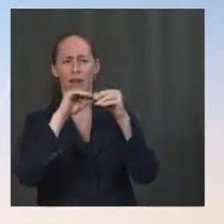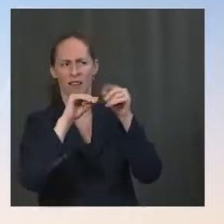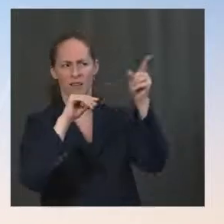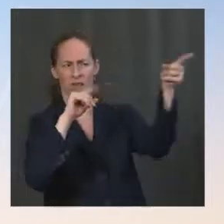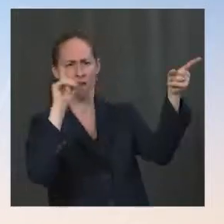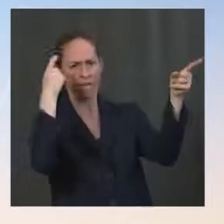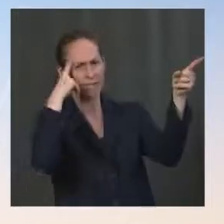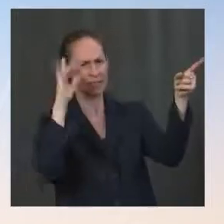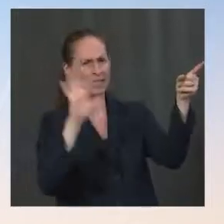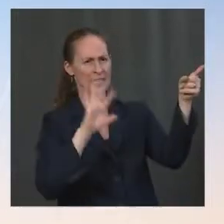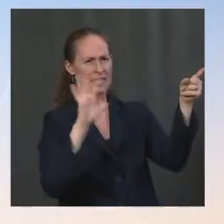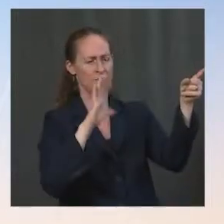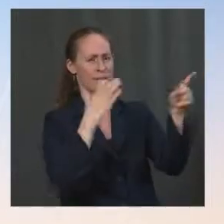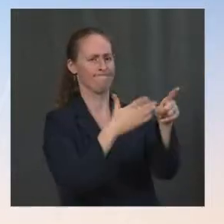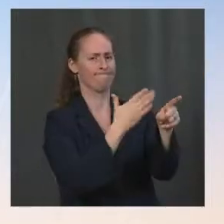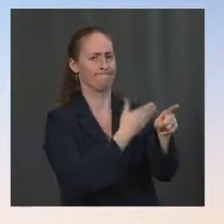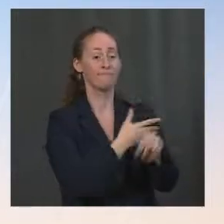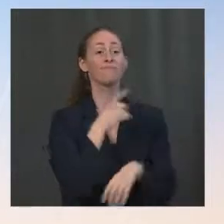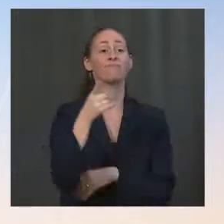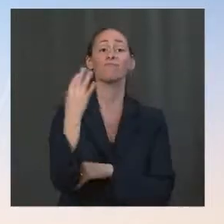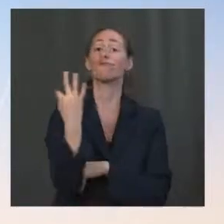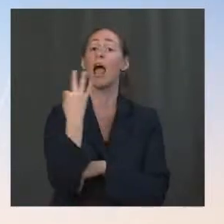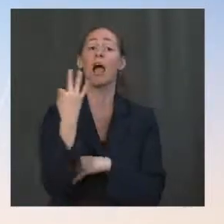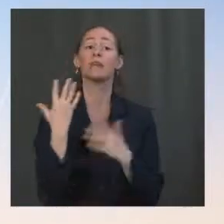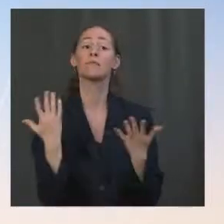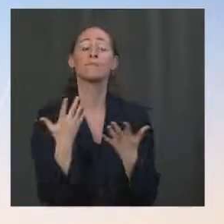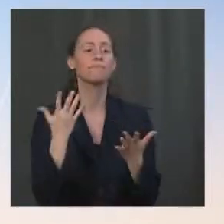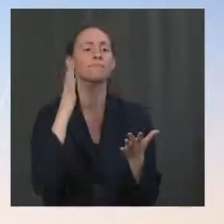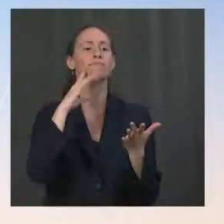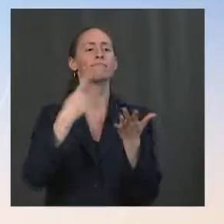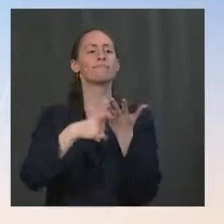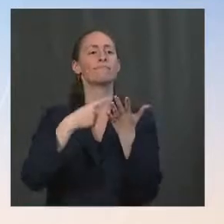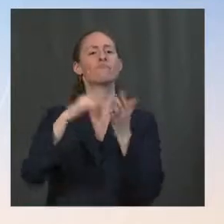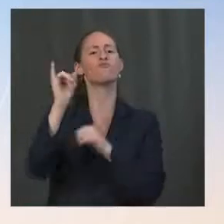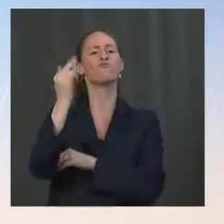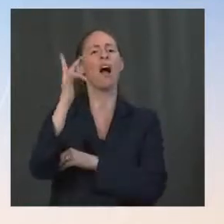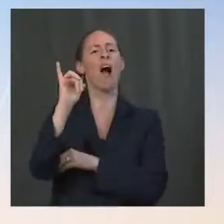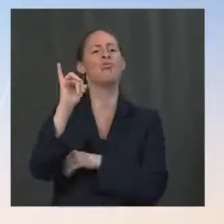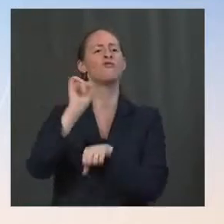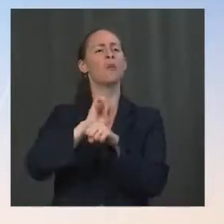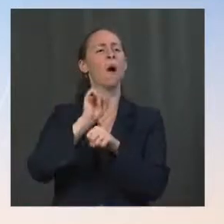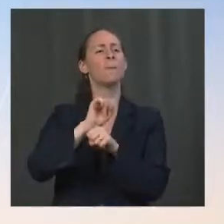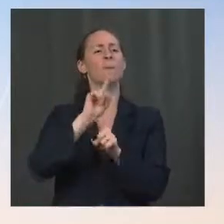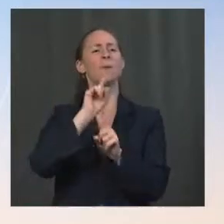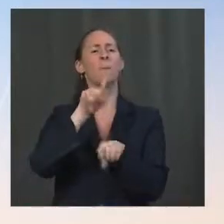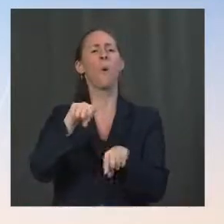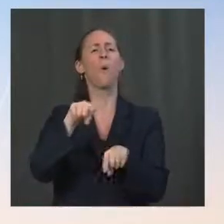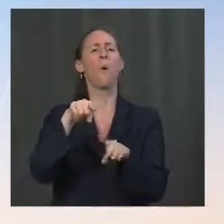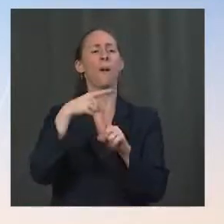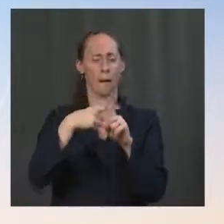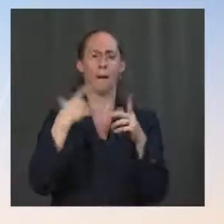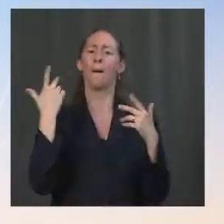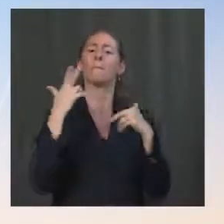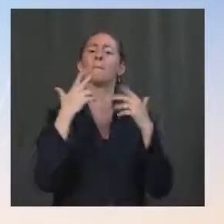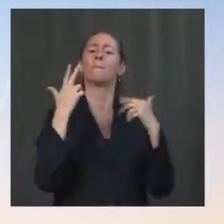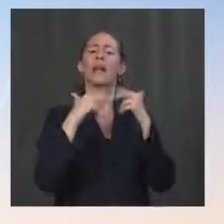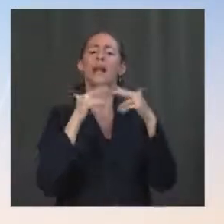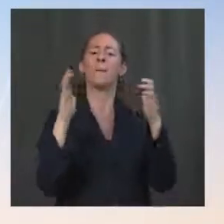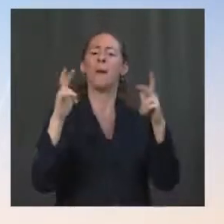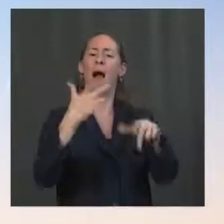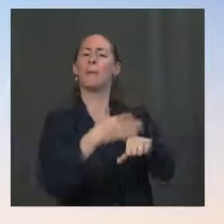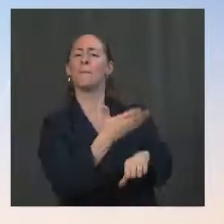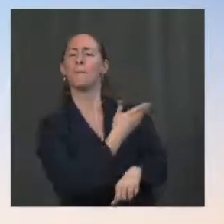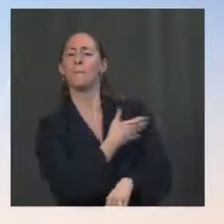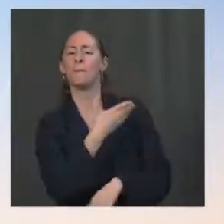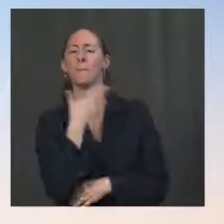on the July jobs report and the progress made by his administration to build the economy back better. As we have more details over the weekend, we will provide them